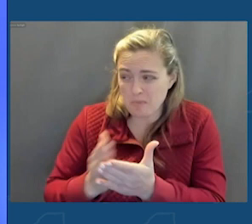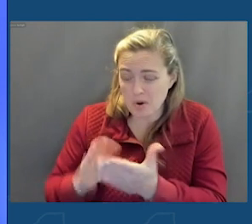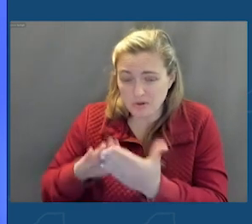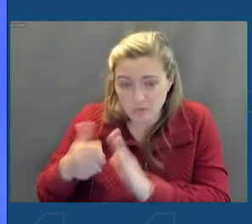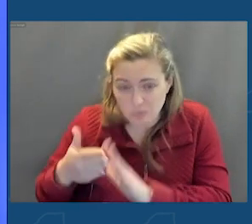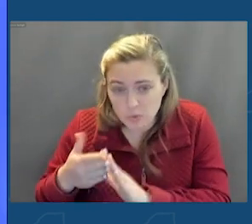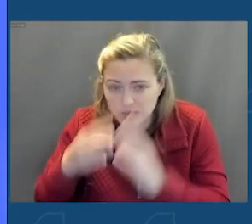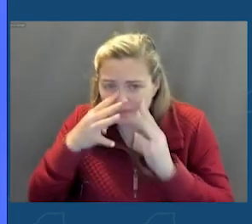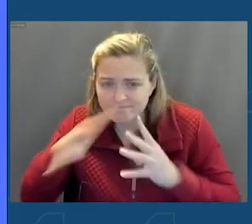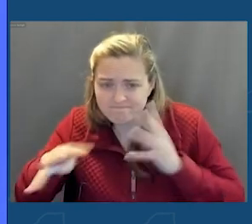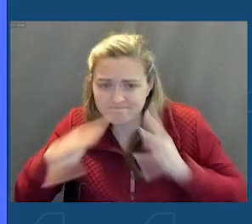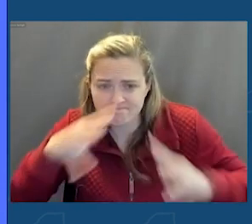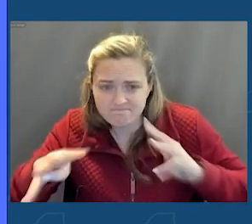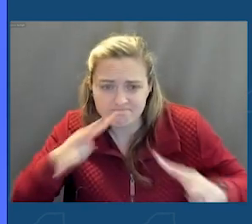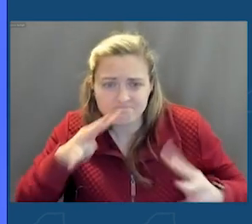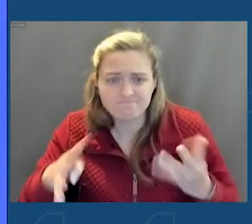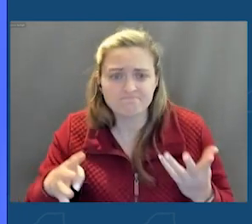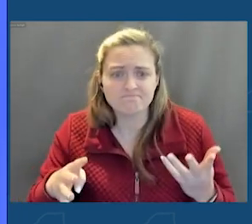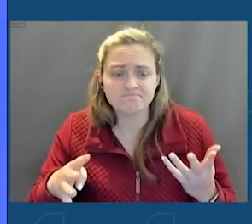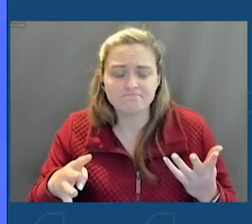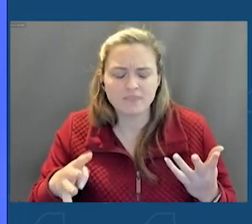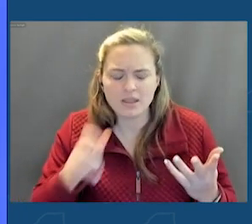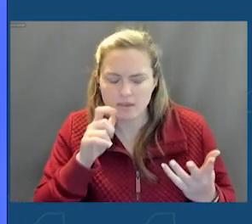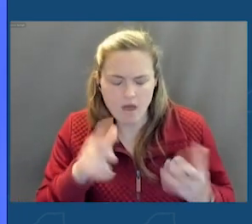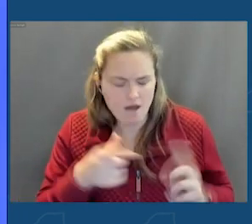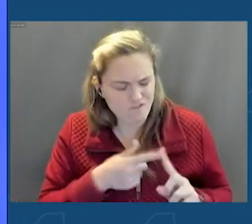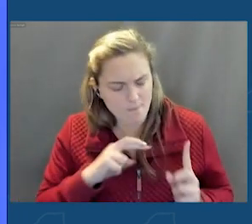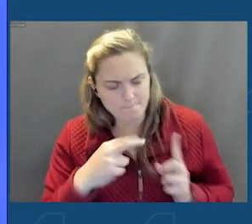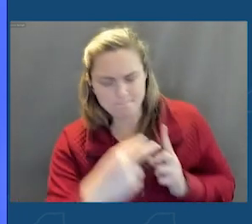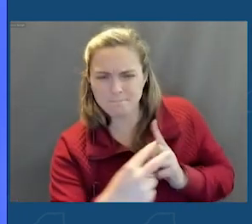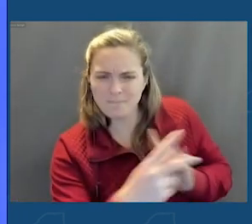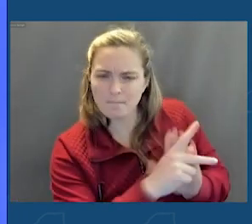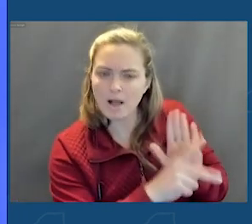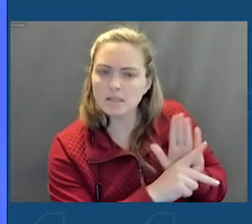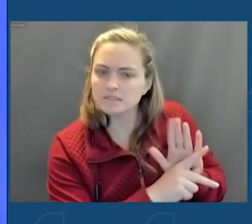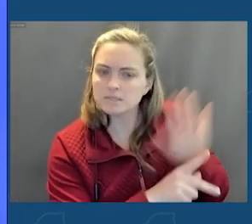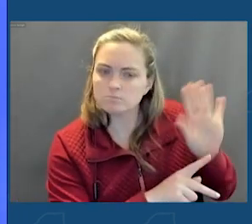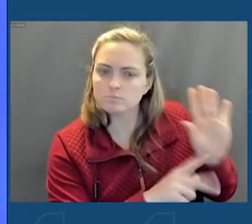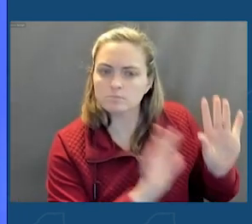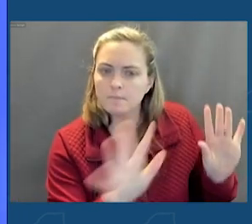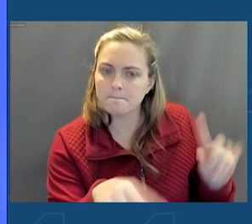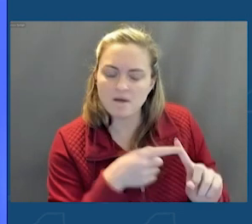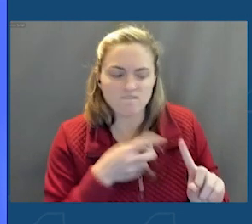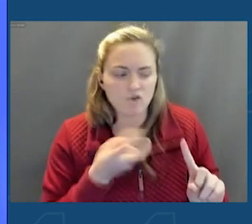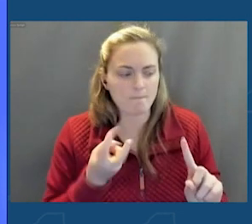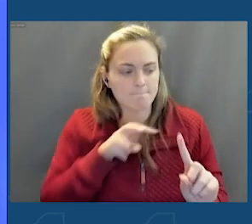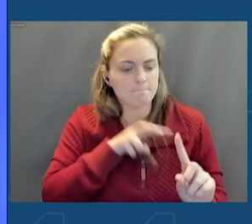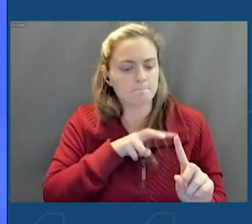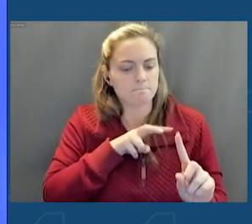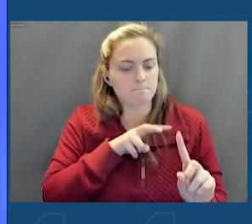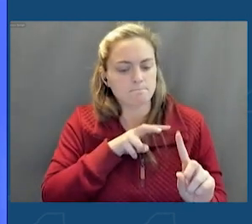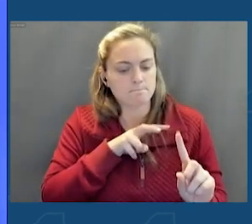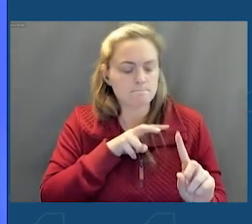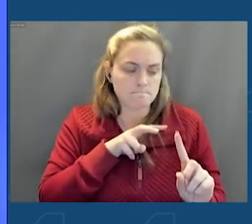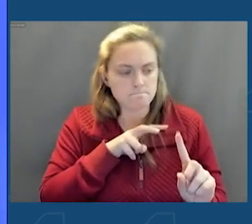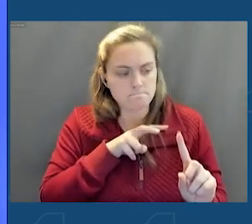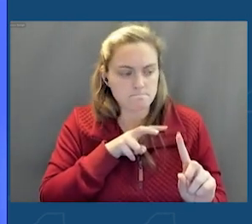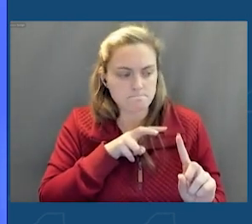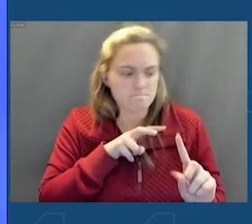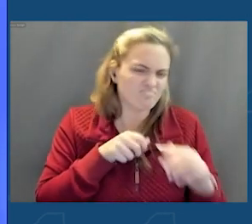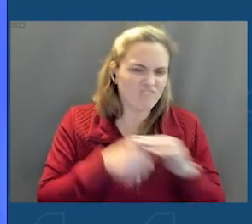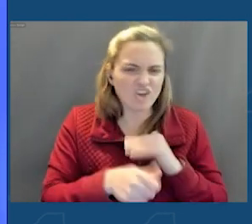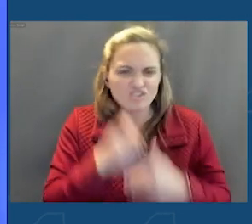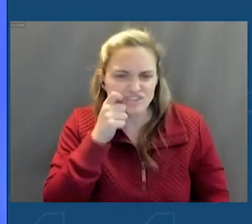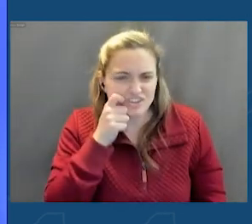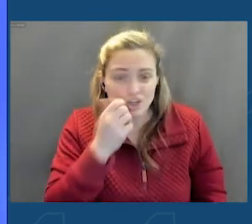but if you would do it, not from a place of policy, but from a place kind of under the skin, because you know